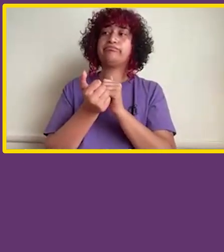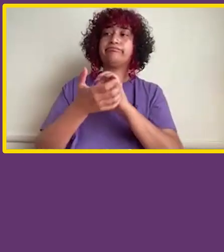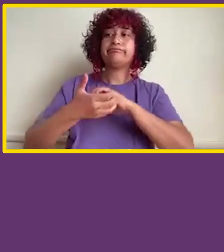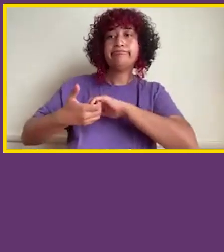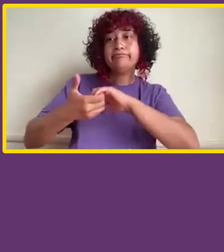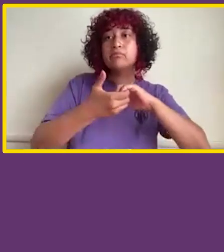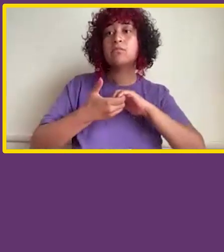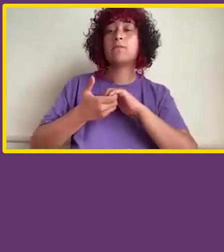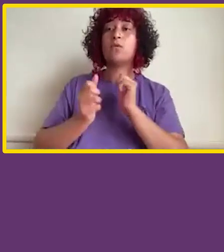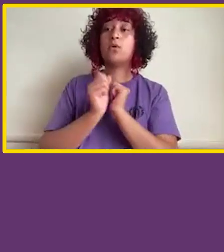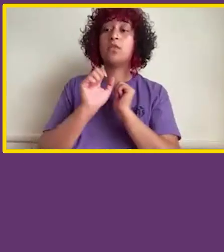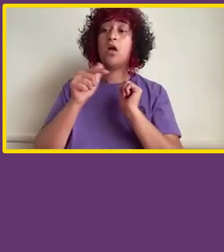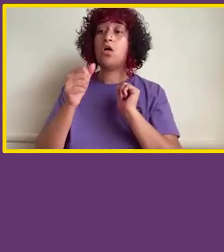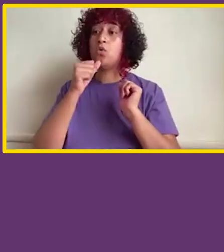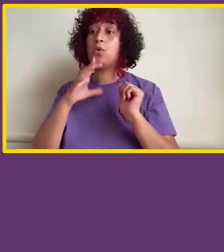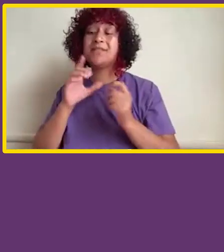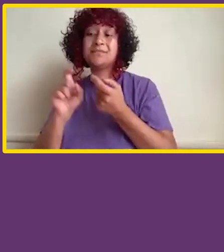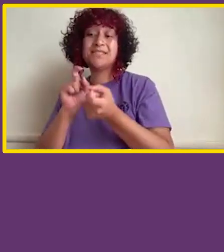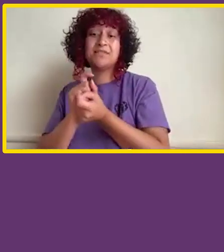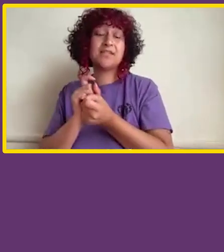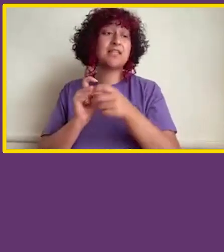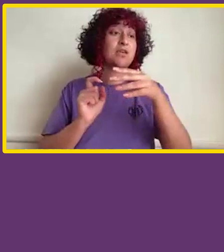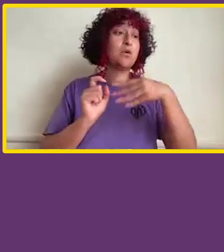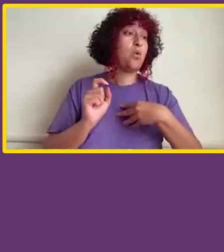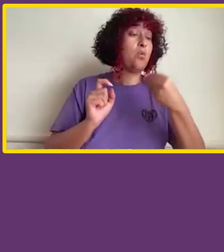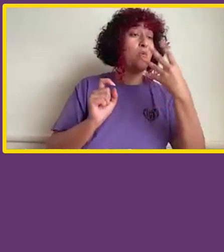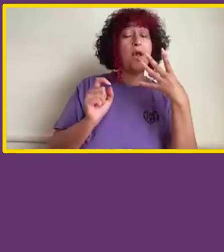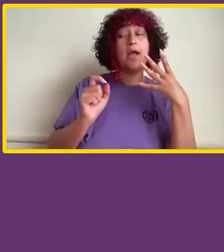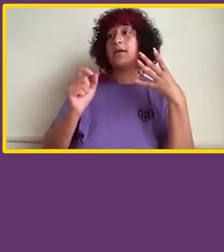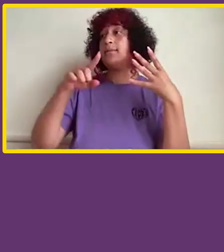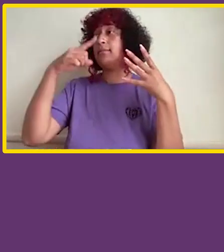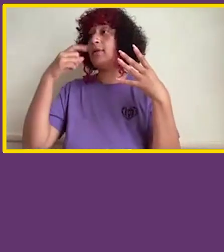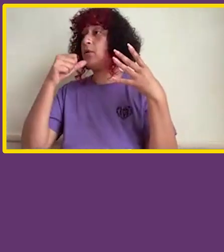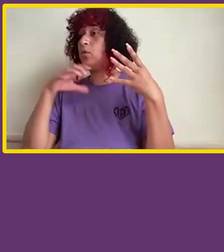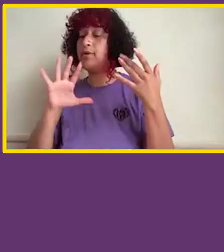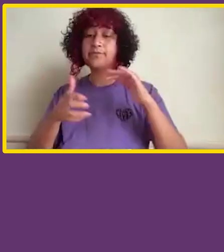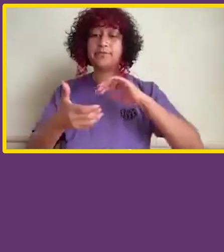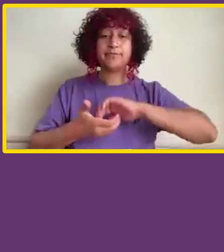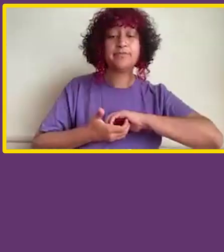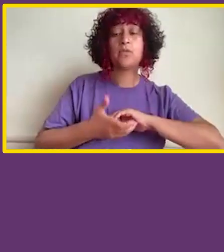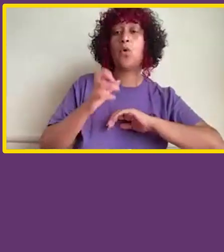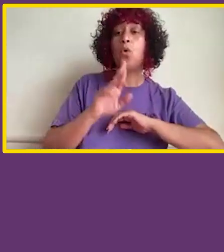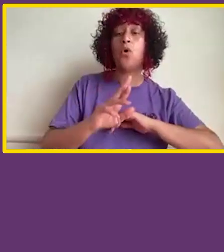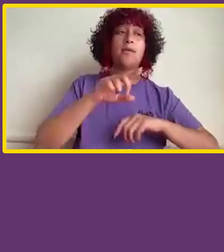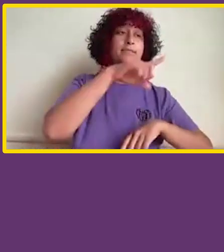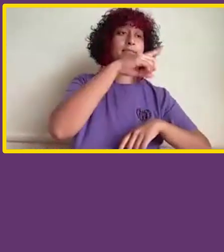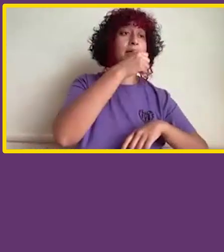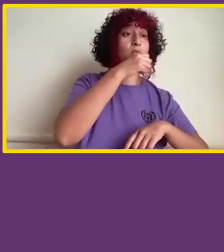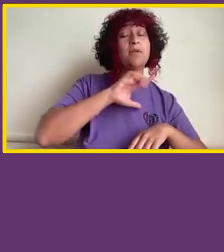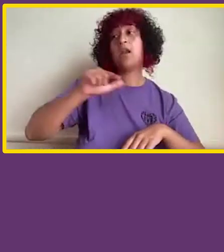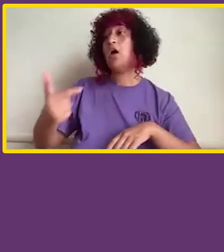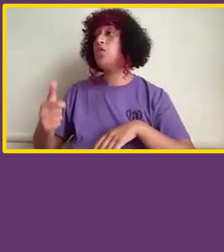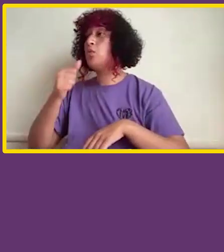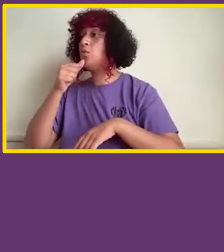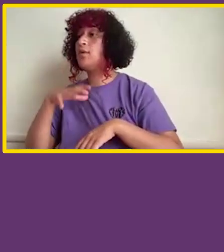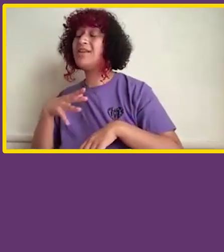about Black women and white women, or Black women and women of color, we tend to see that those